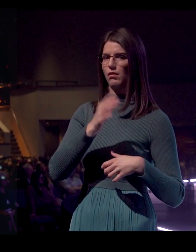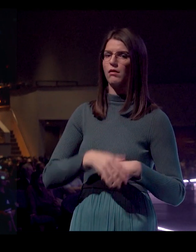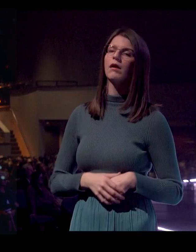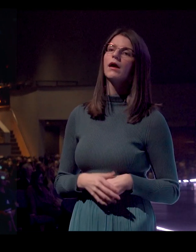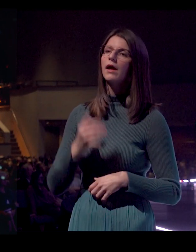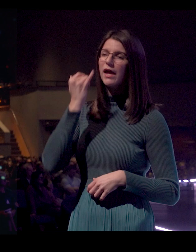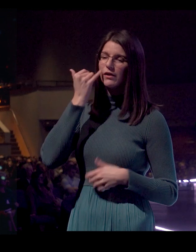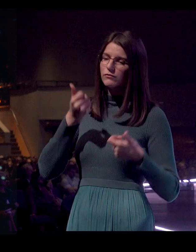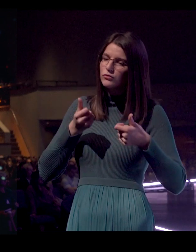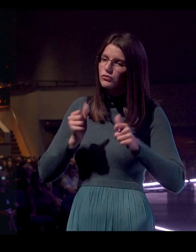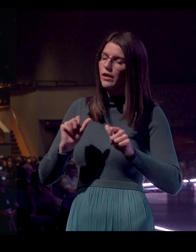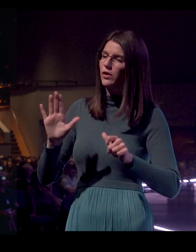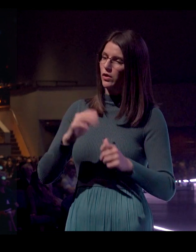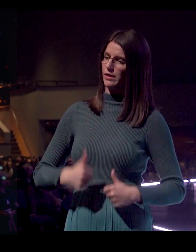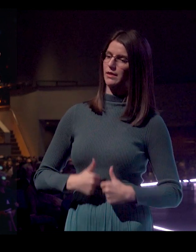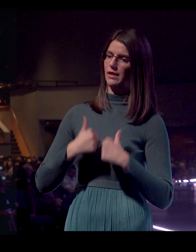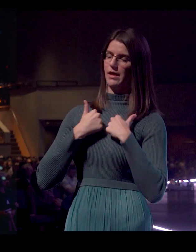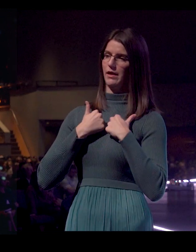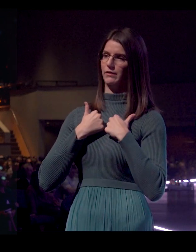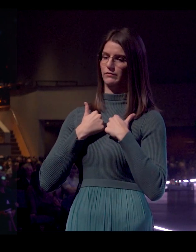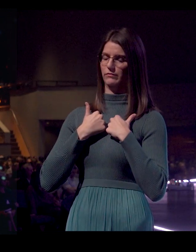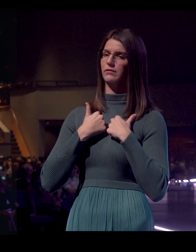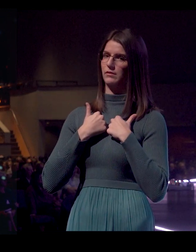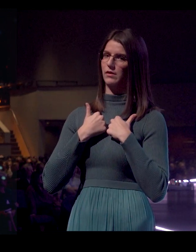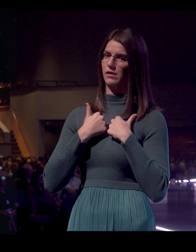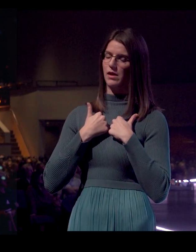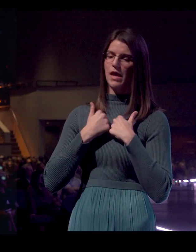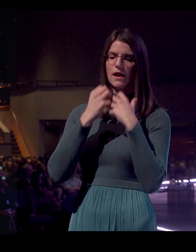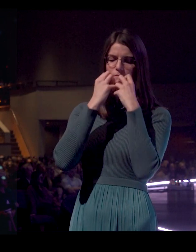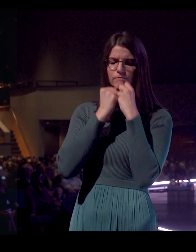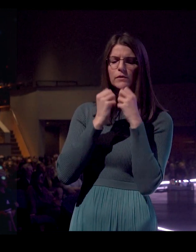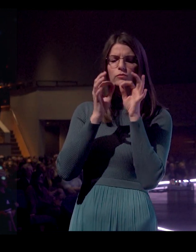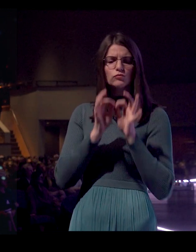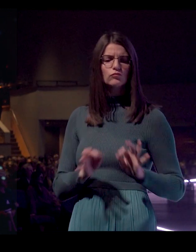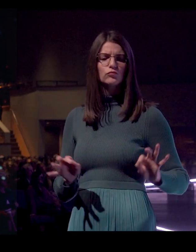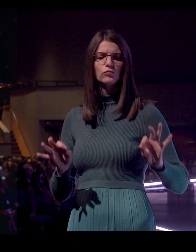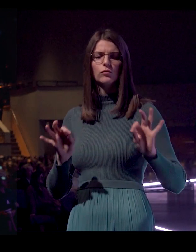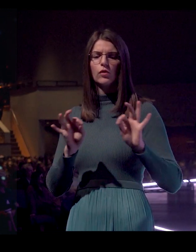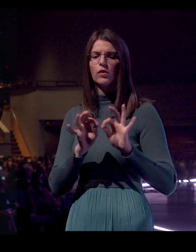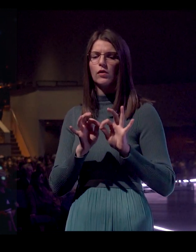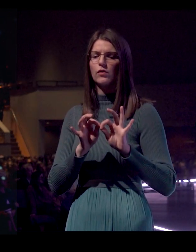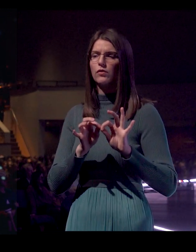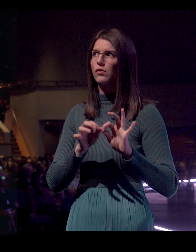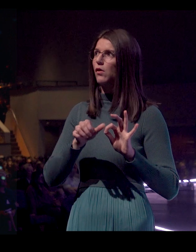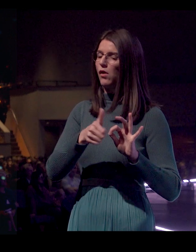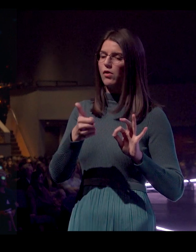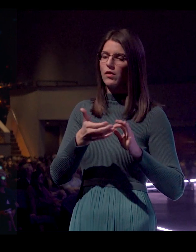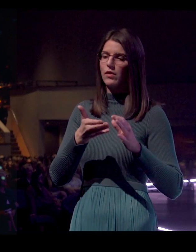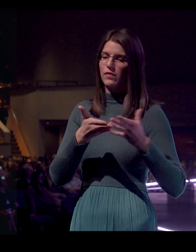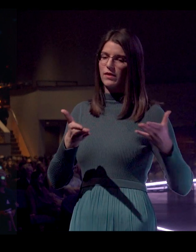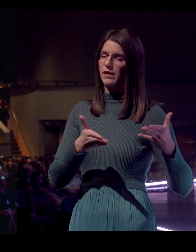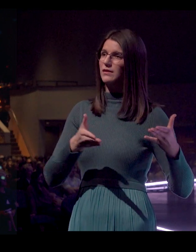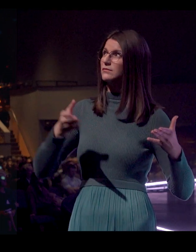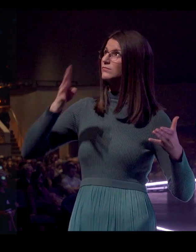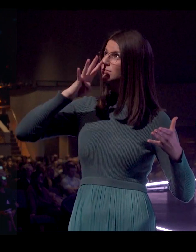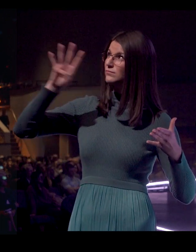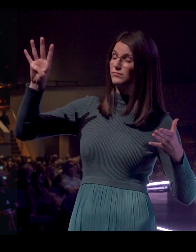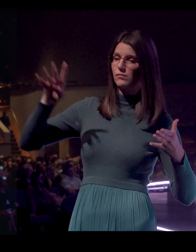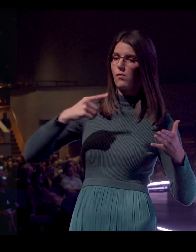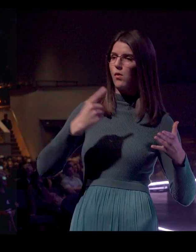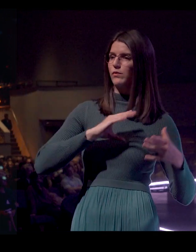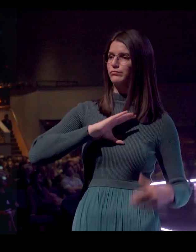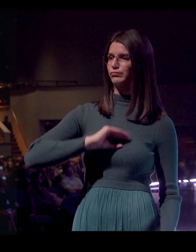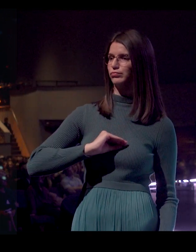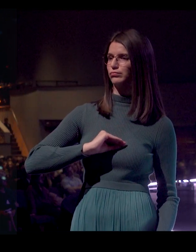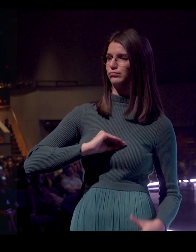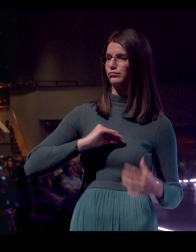value and worth in anything but God, it will always break down. And that's why some of you walk in today and you feel